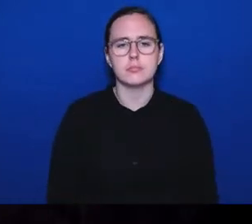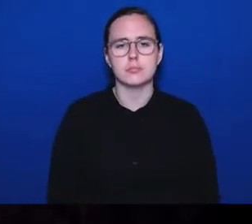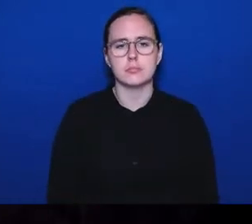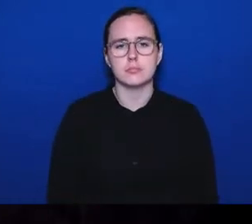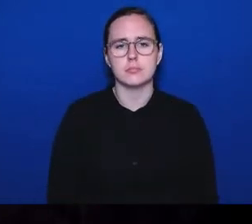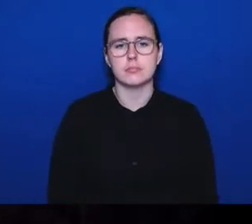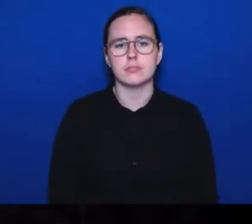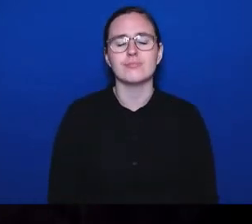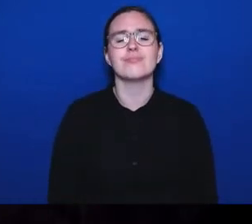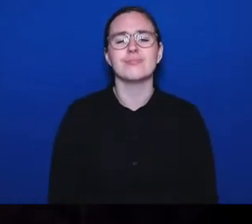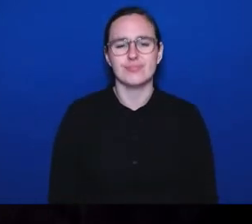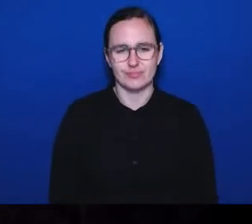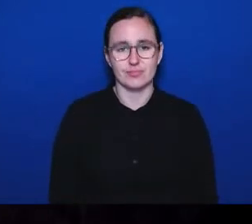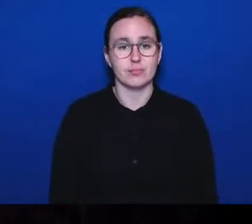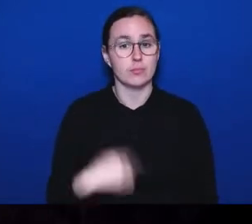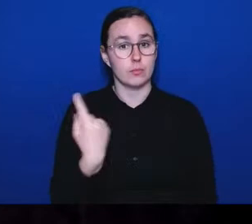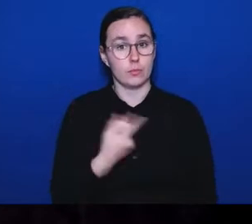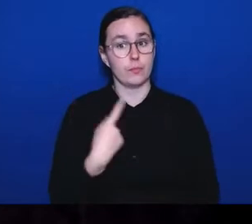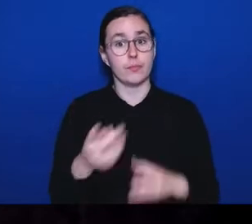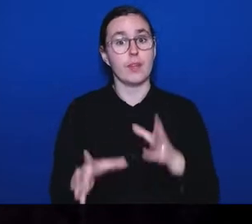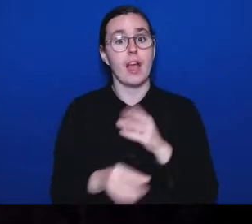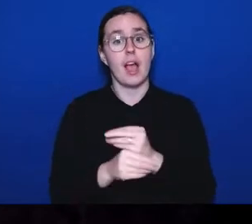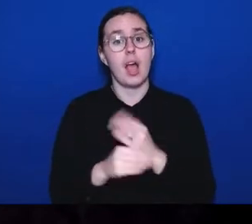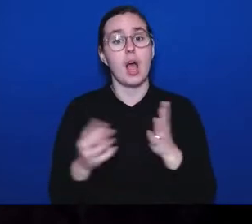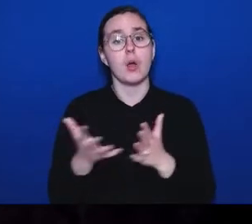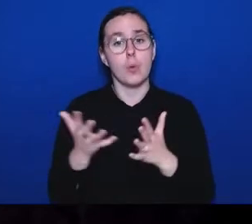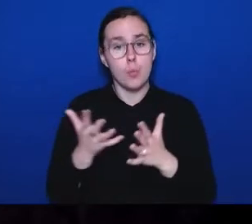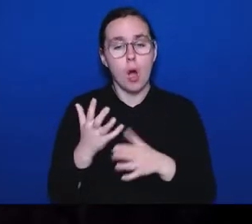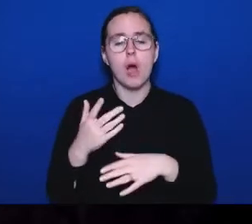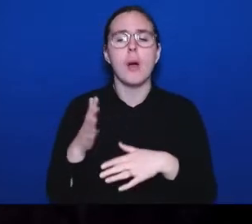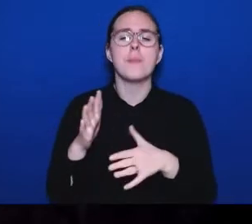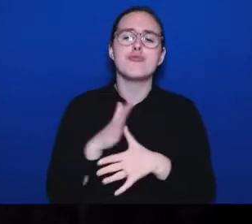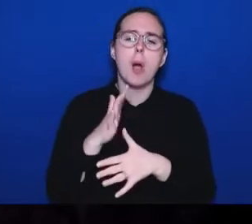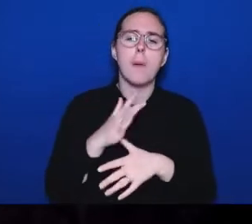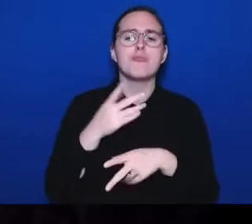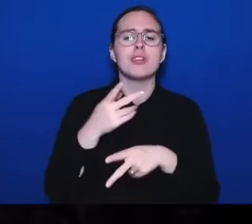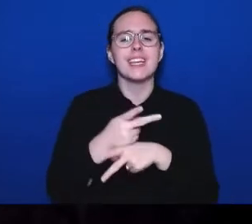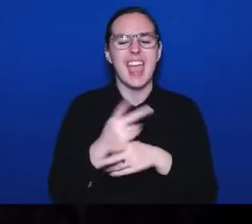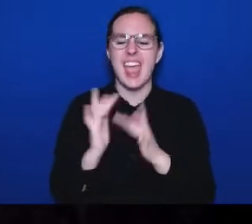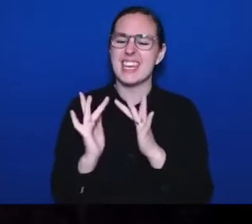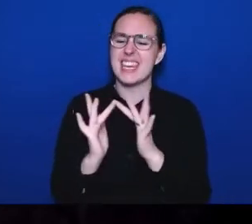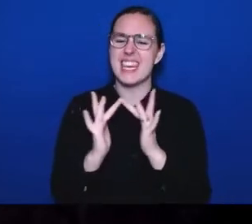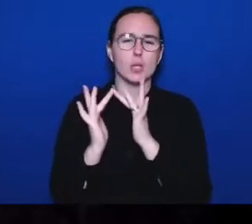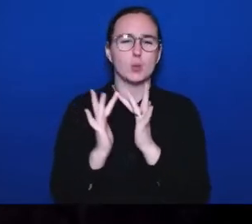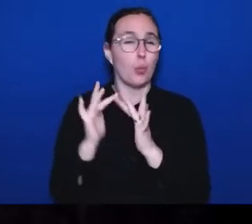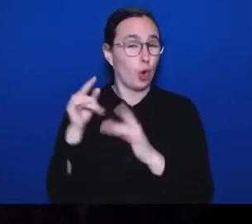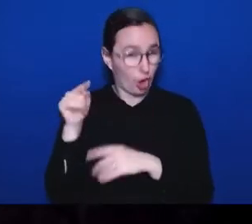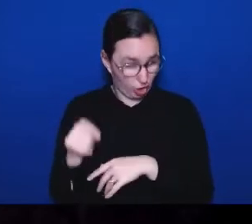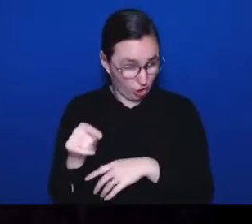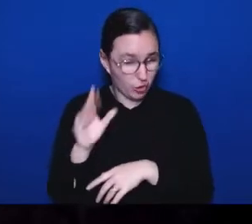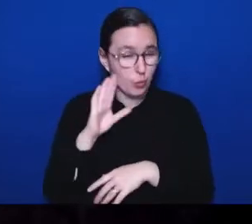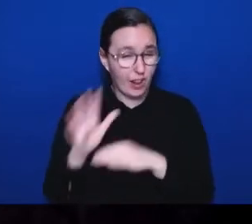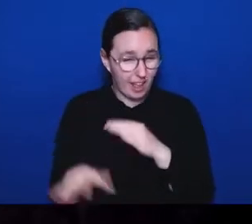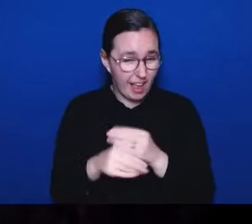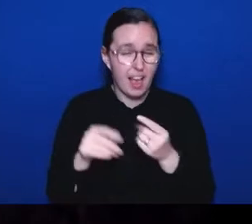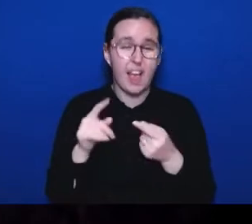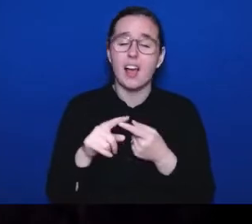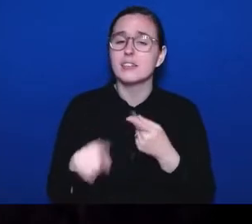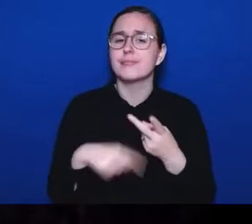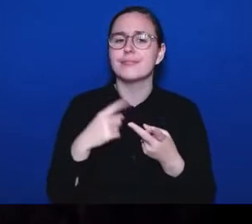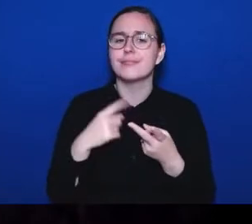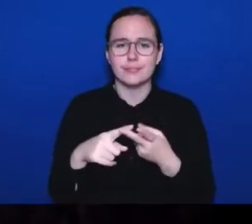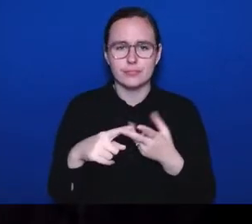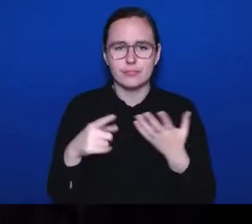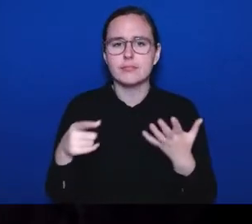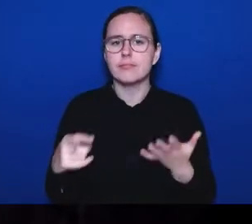our systems of episodic care, it ensures that people will choose these into the future. The core